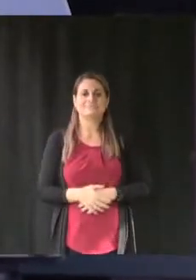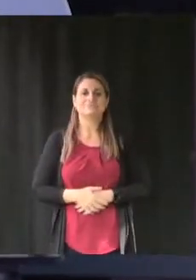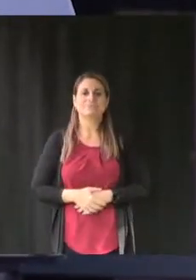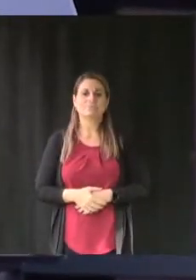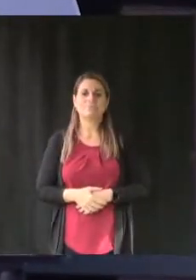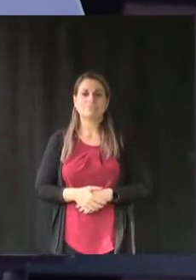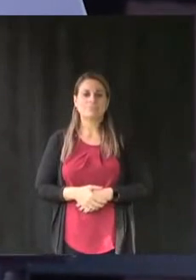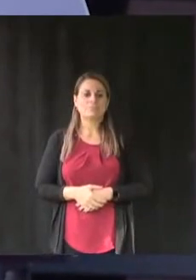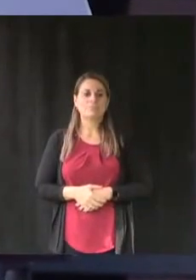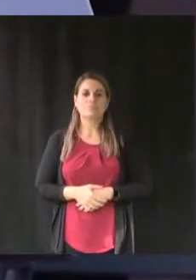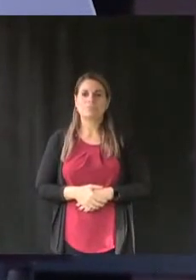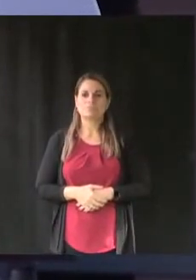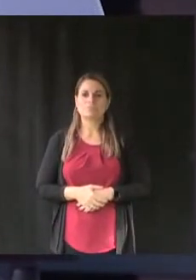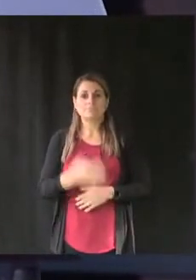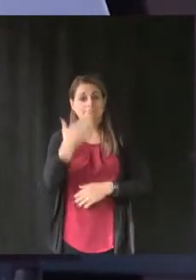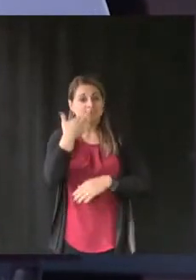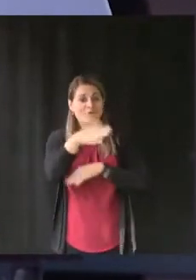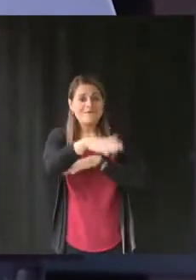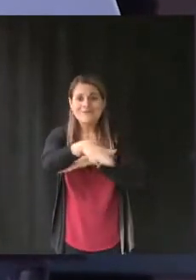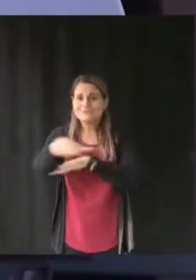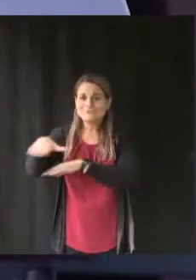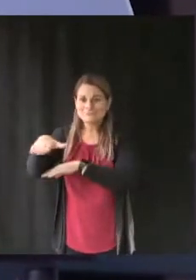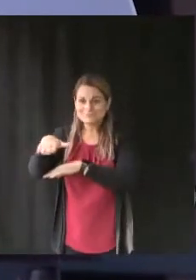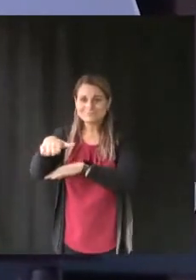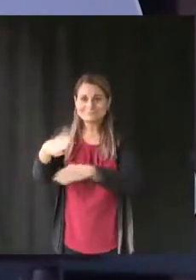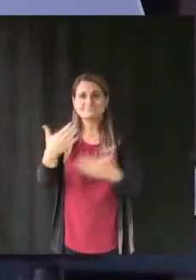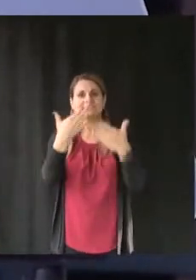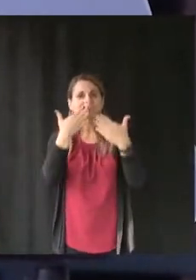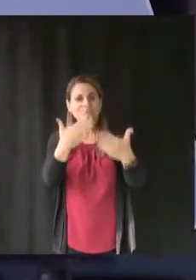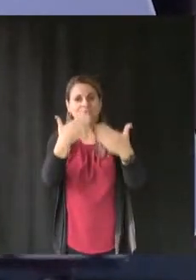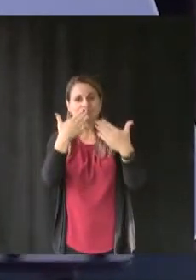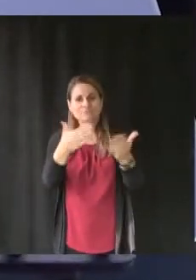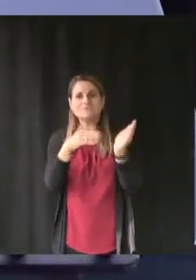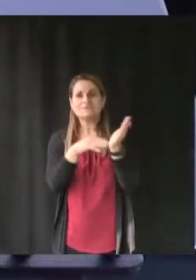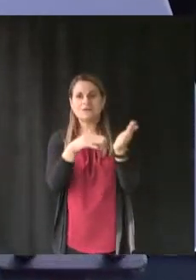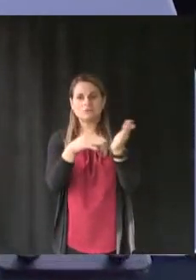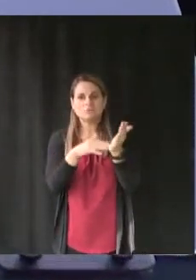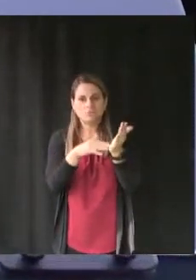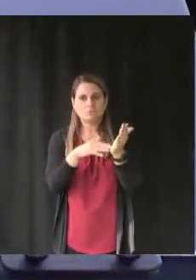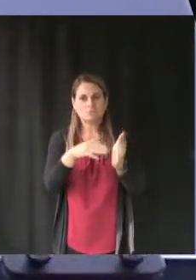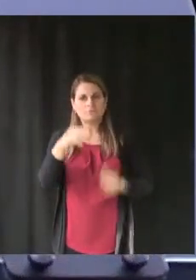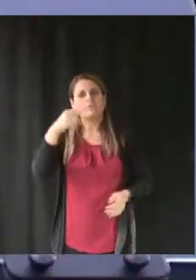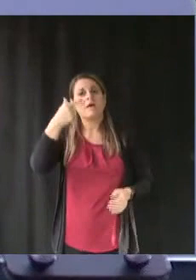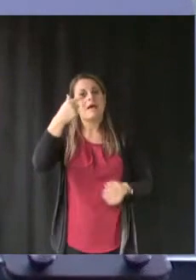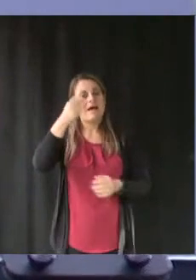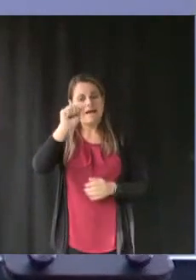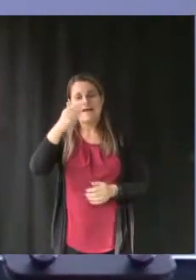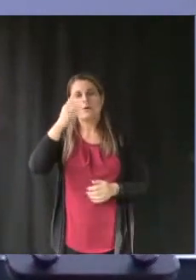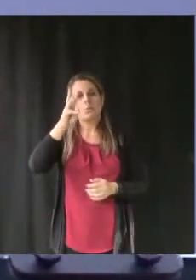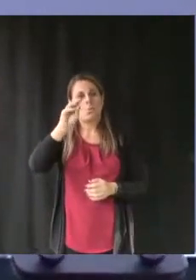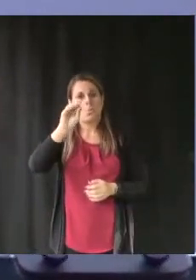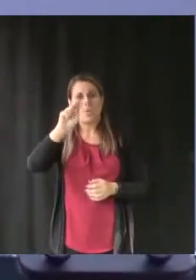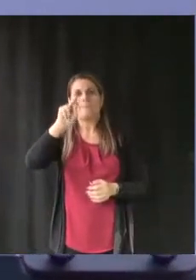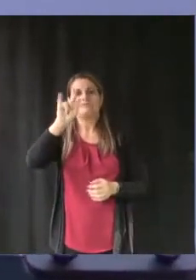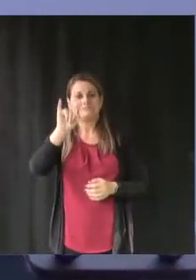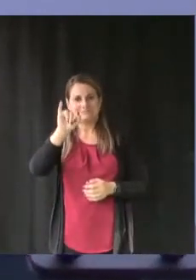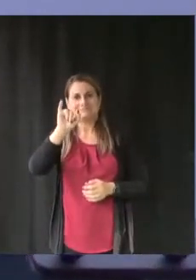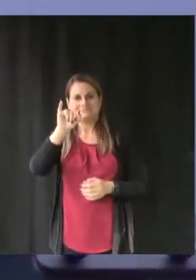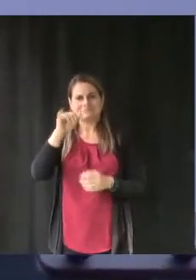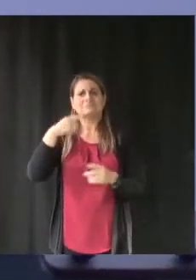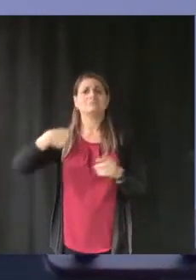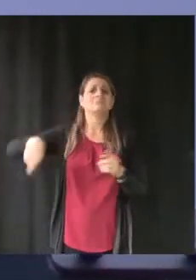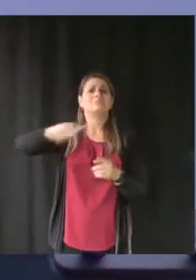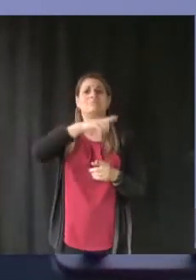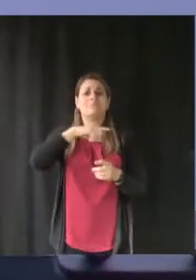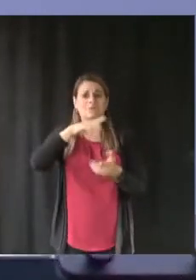Good afternoon, everyone, and thank you, Dr. Aguinobi and the Board of Trustees and all of the UConn team for the invitation to be